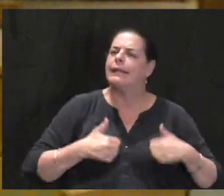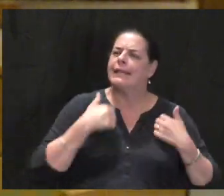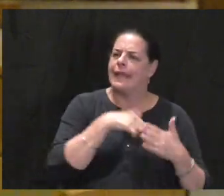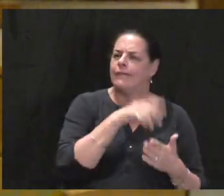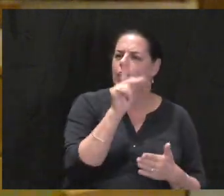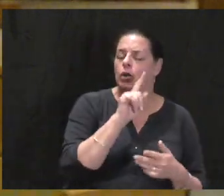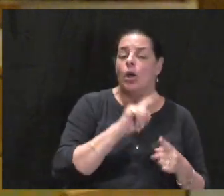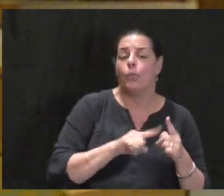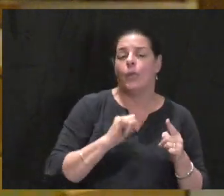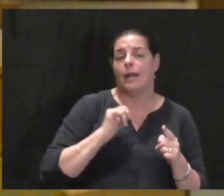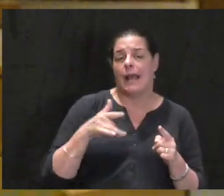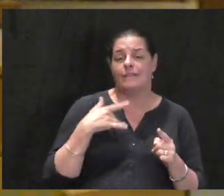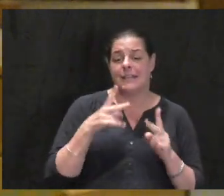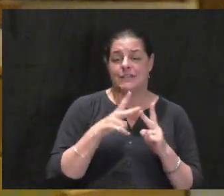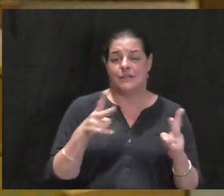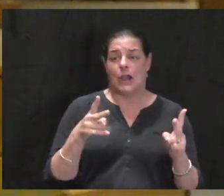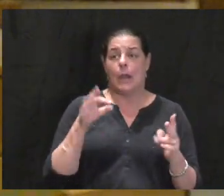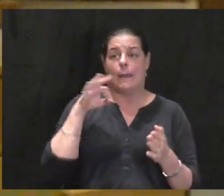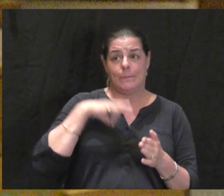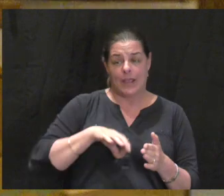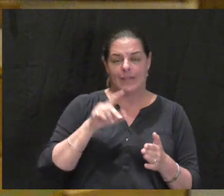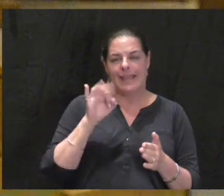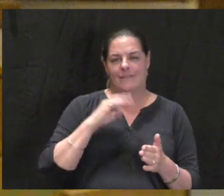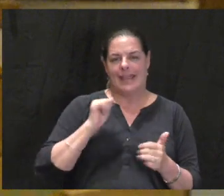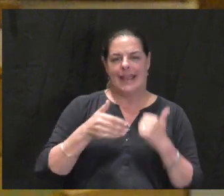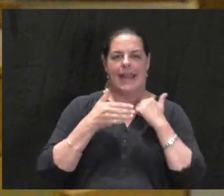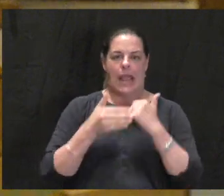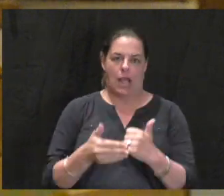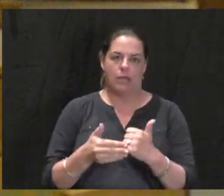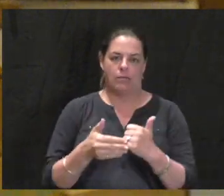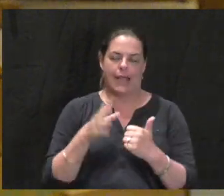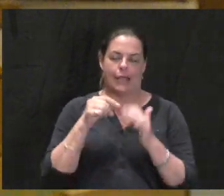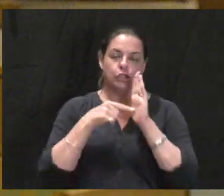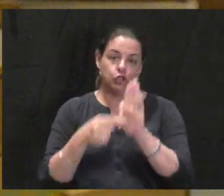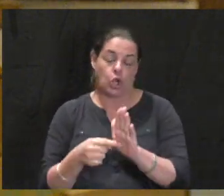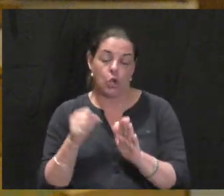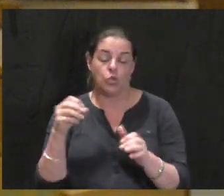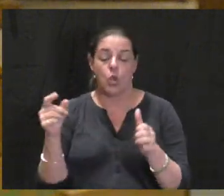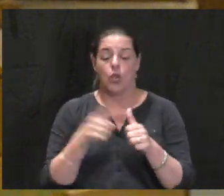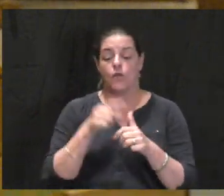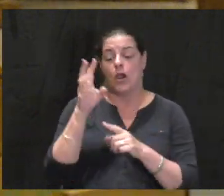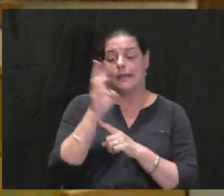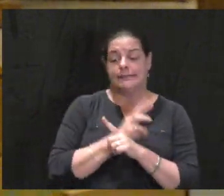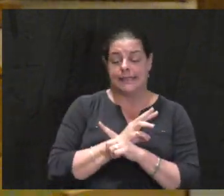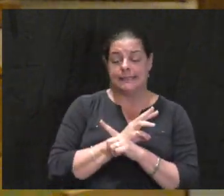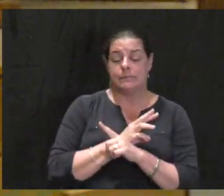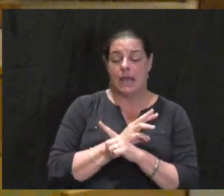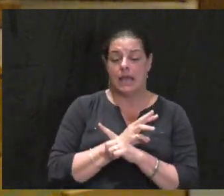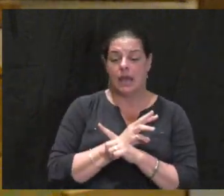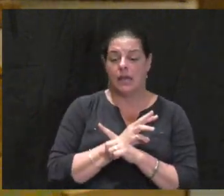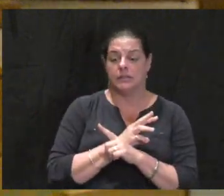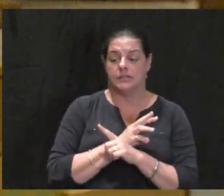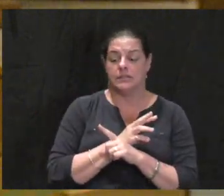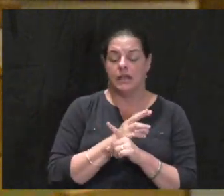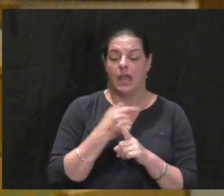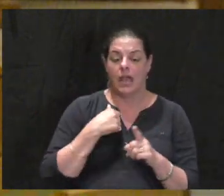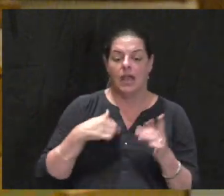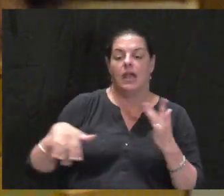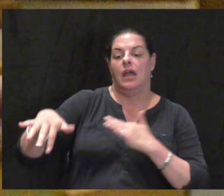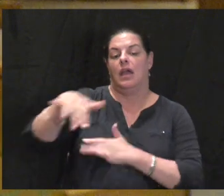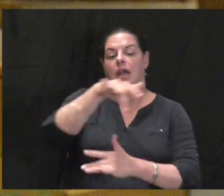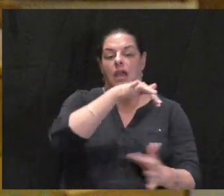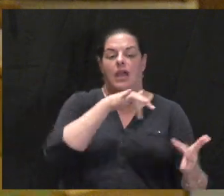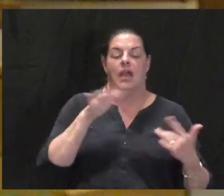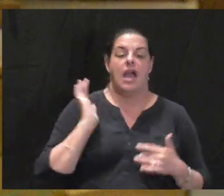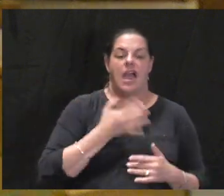for pretty significant amount of time and interview a lot of different principals, teachers, capture a bunch of footage that I